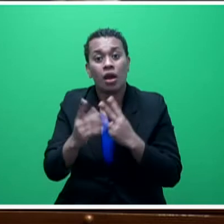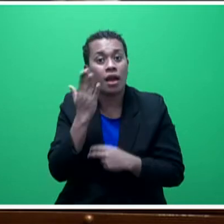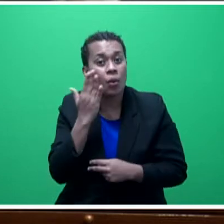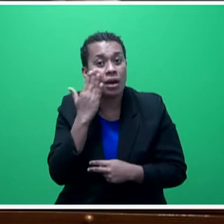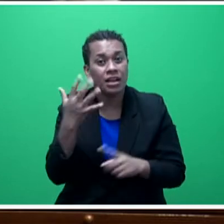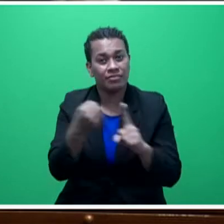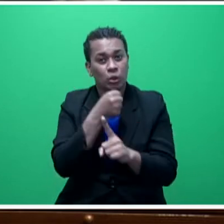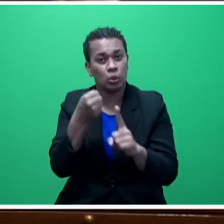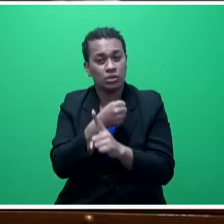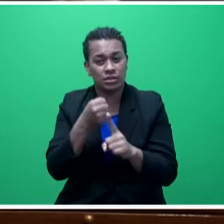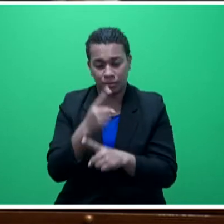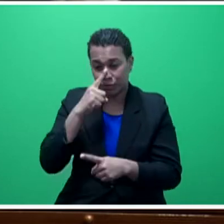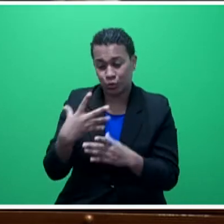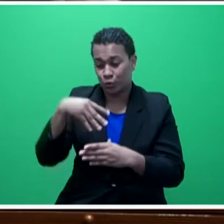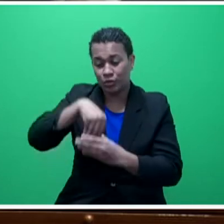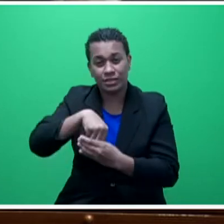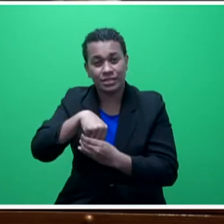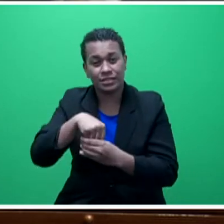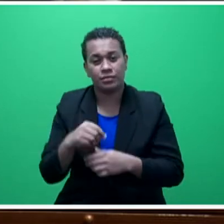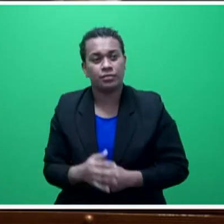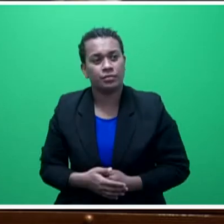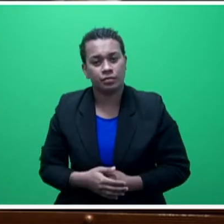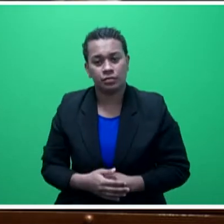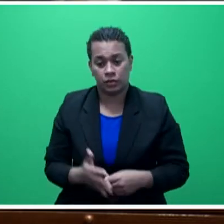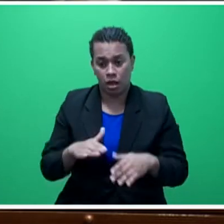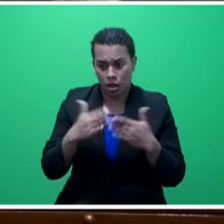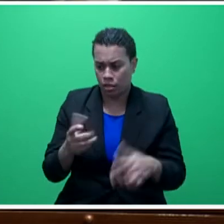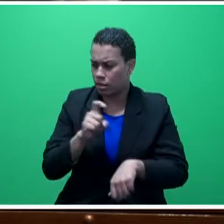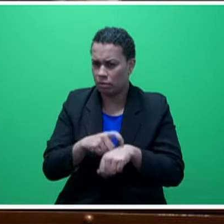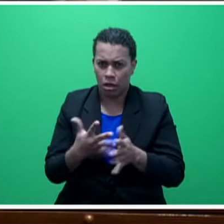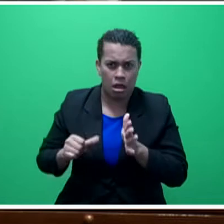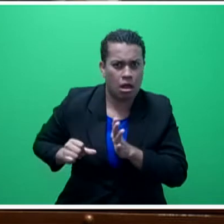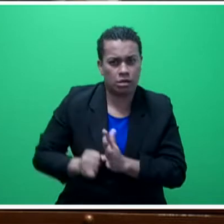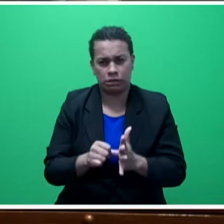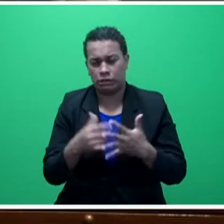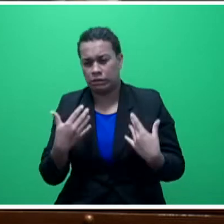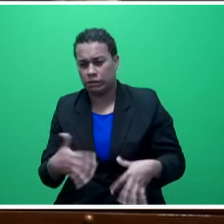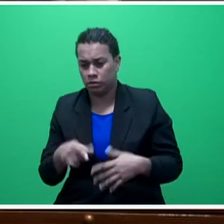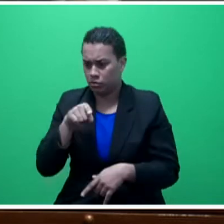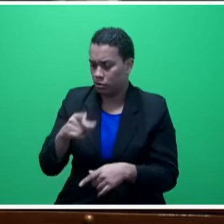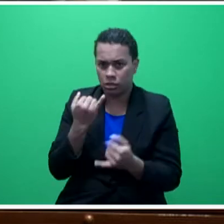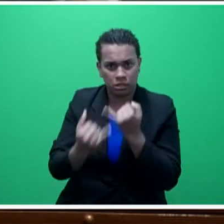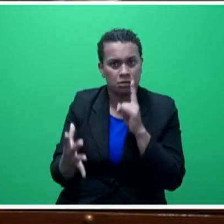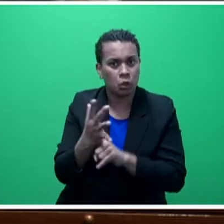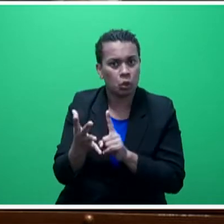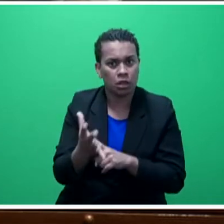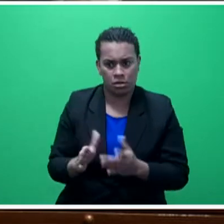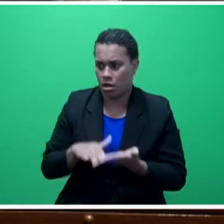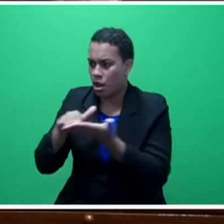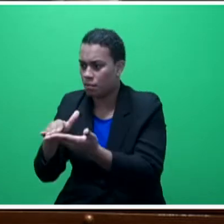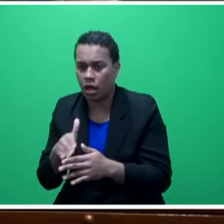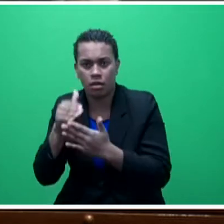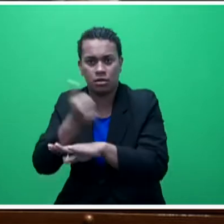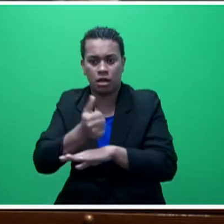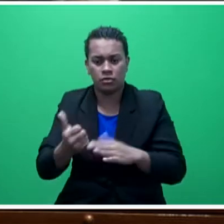living with disabilities. In tough times like these, they have been very important helpers of the government. Thank you so